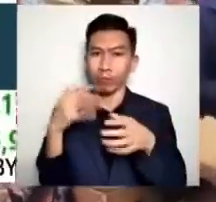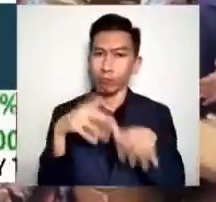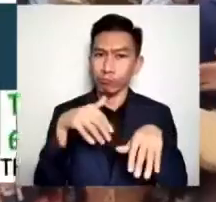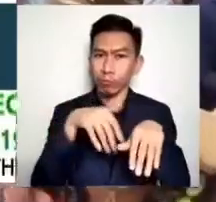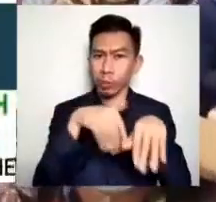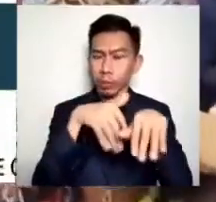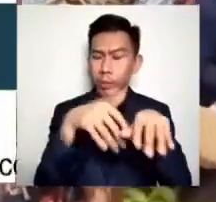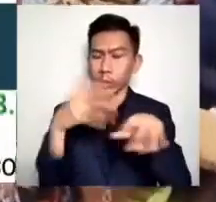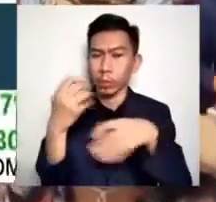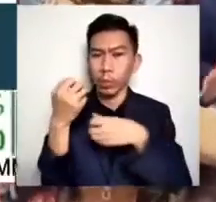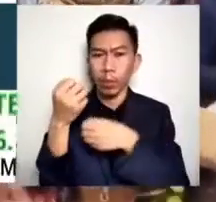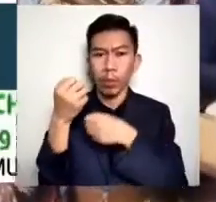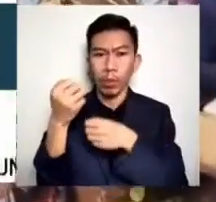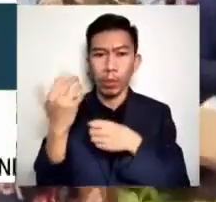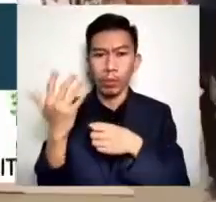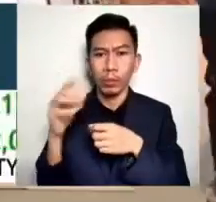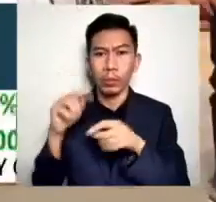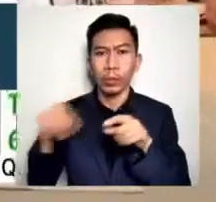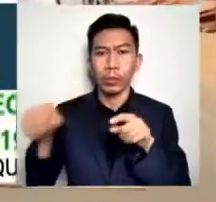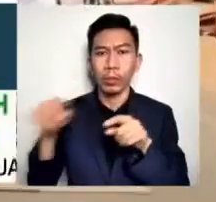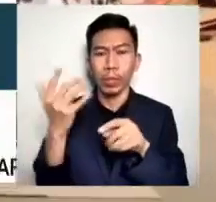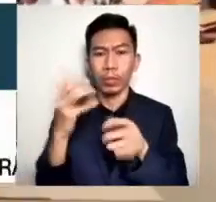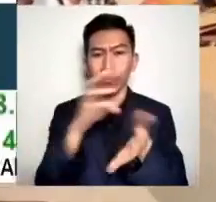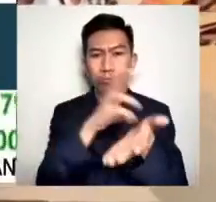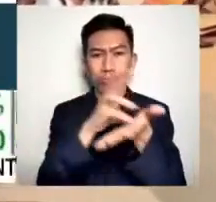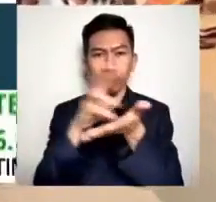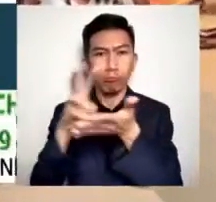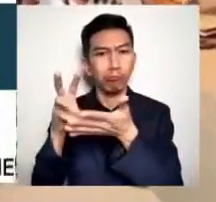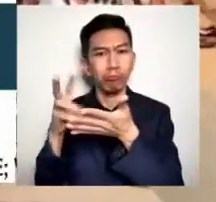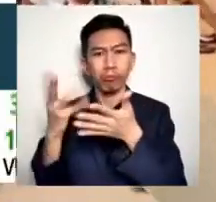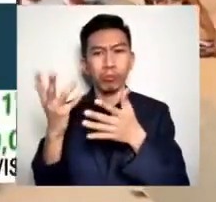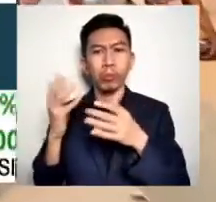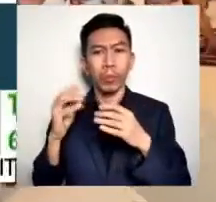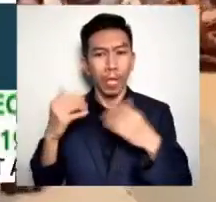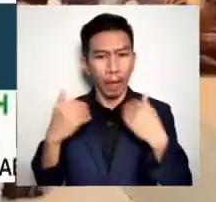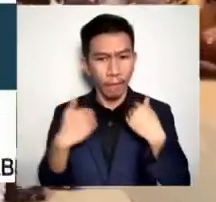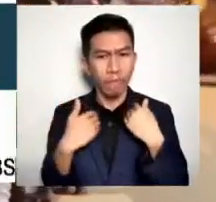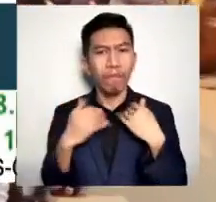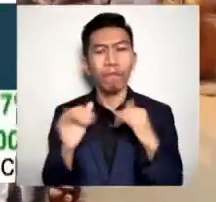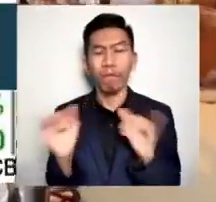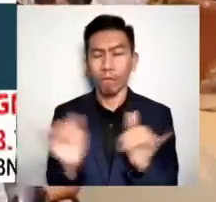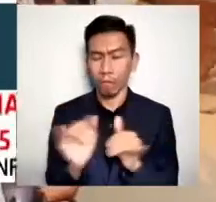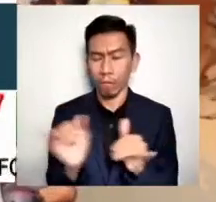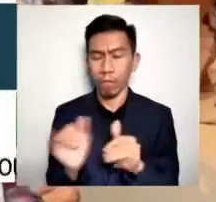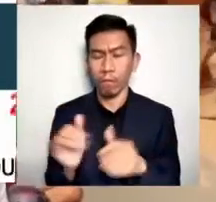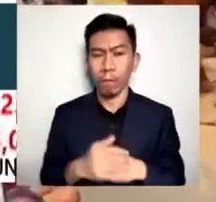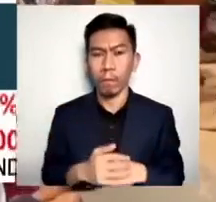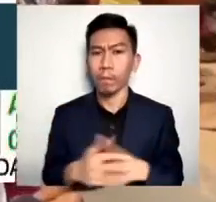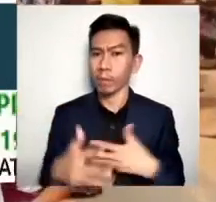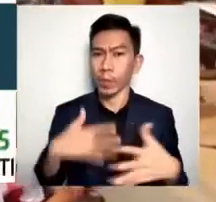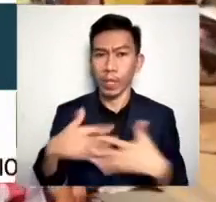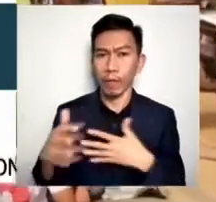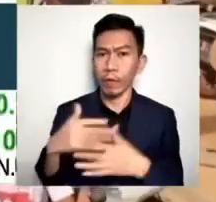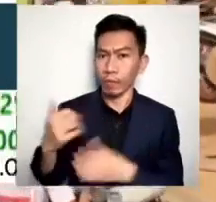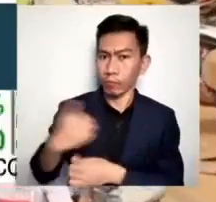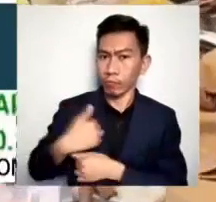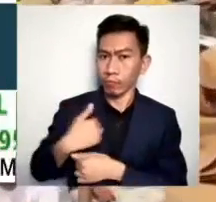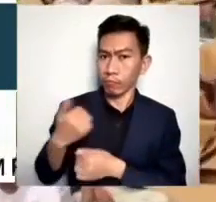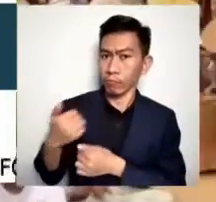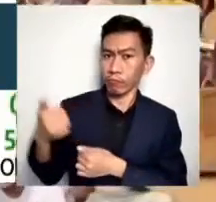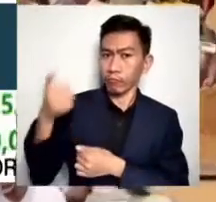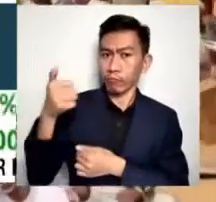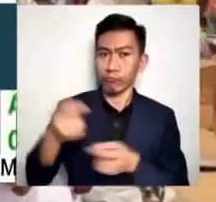outside the larger cities, smaller cities. So as you can see, even despite what the military has done to us,